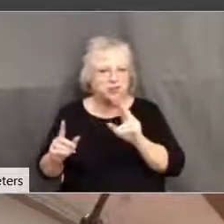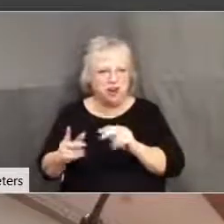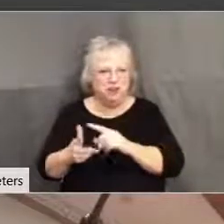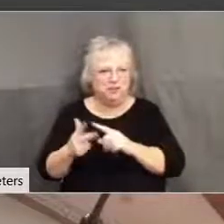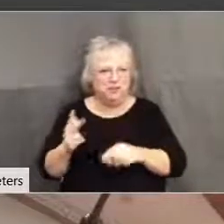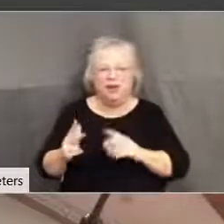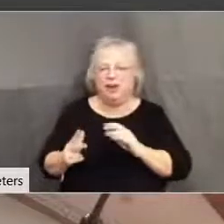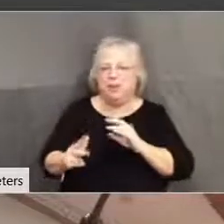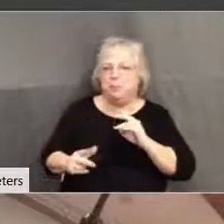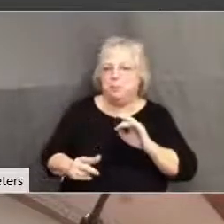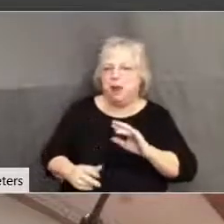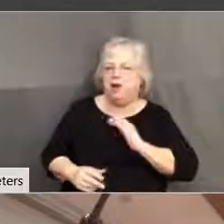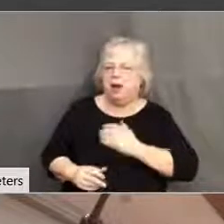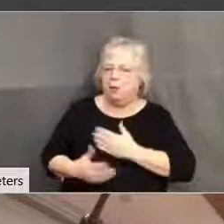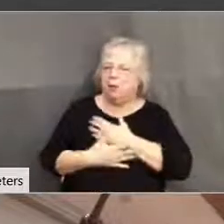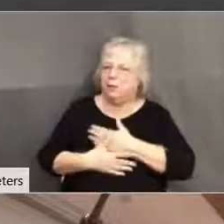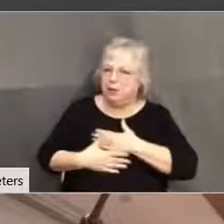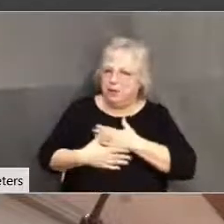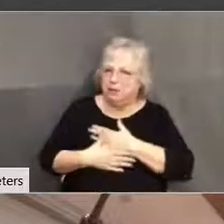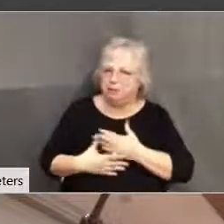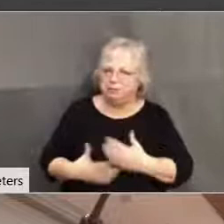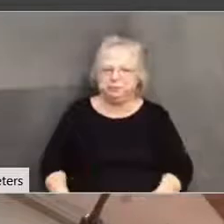pleasure.